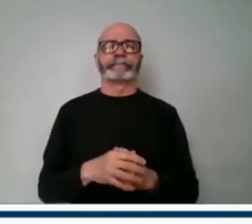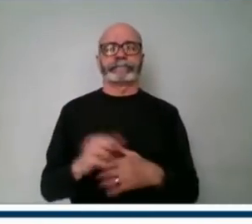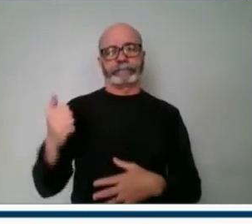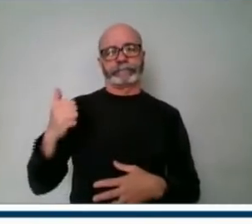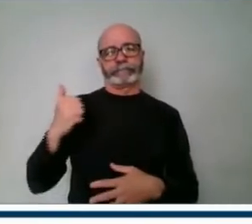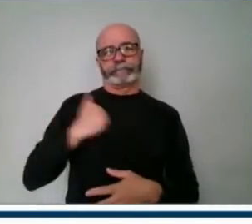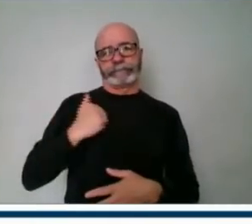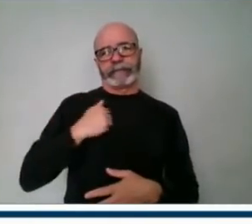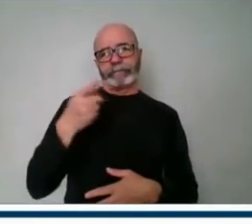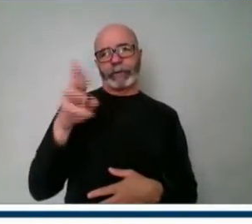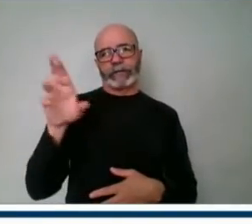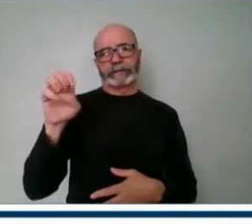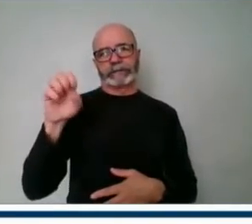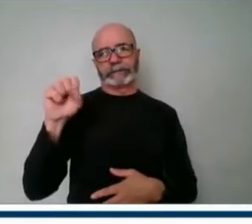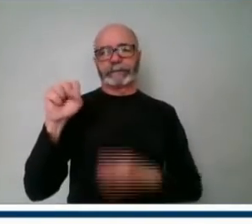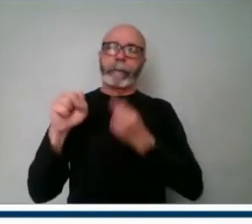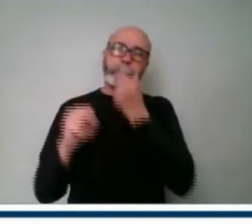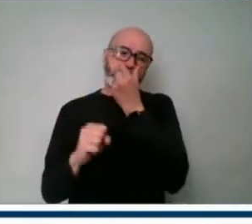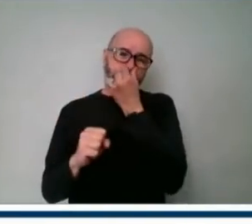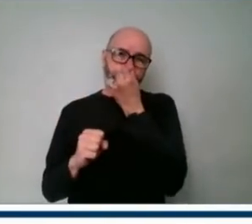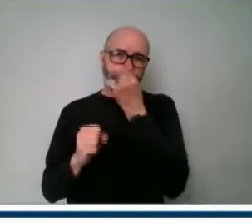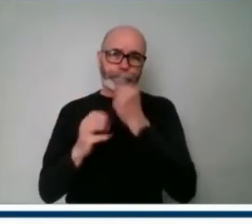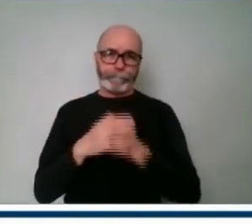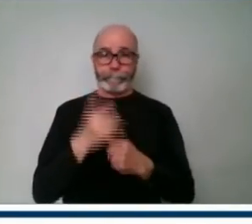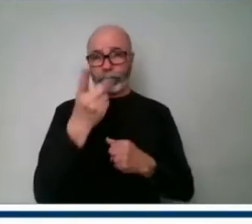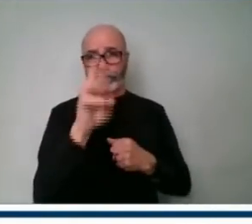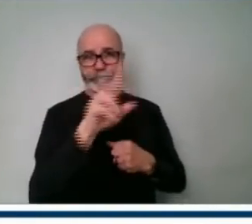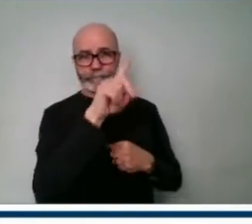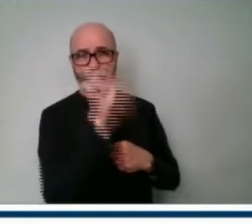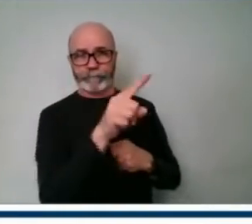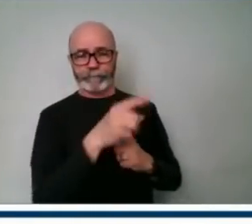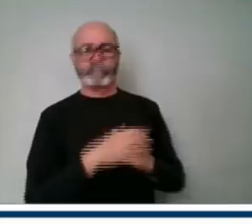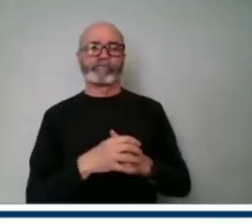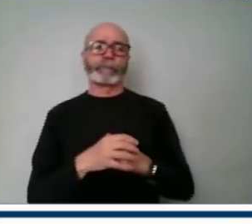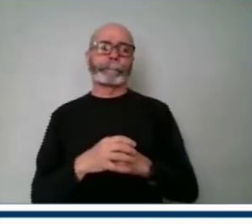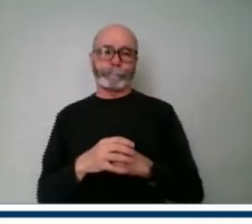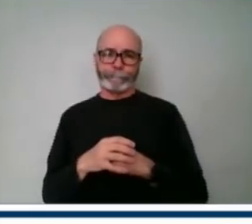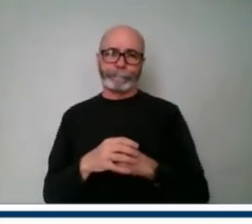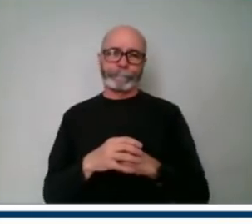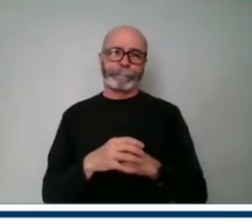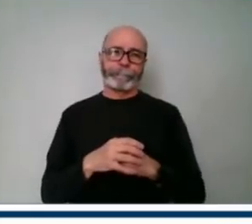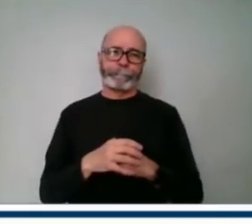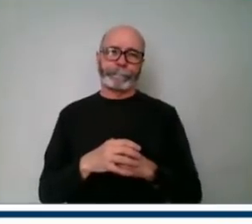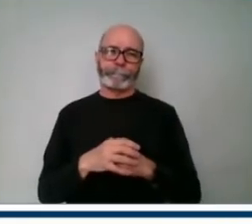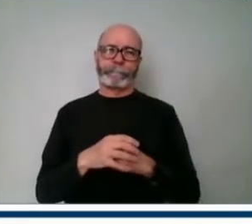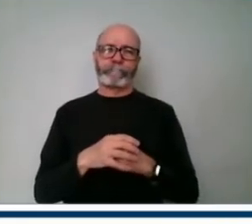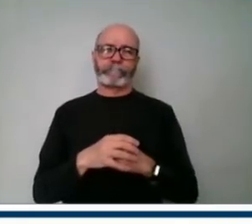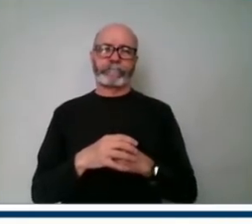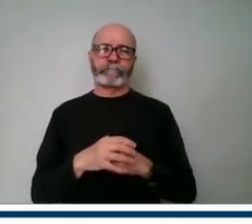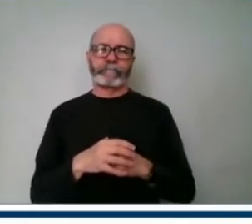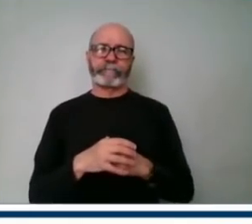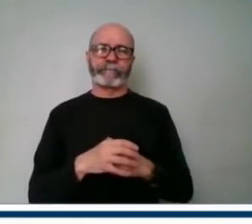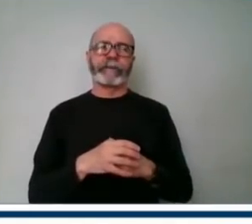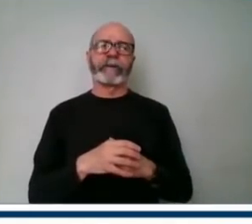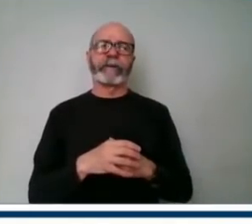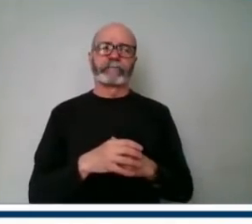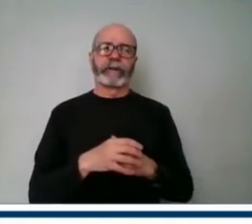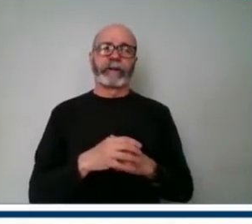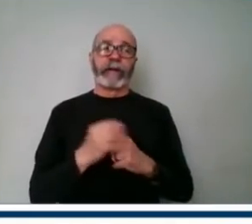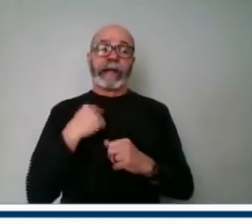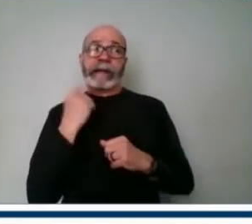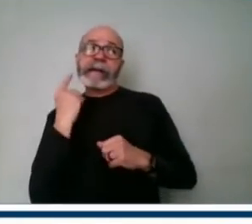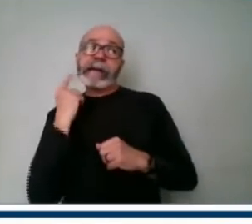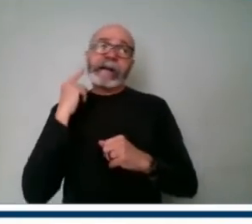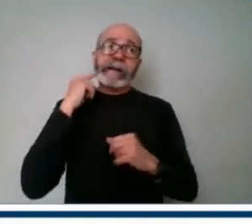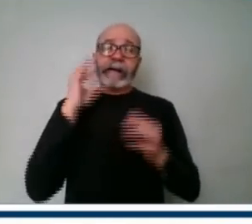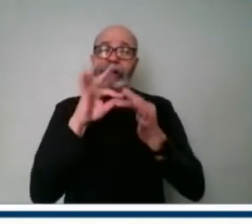Strang. I'm wondering, we're starting to hear, we're not starting, but we've been hearing for some while now about this third wave that's variant-driven, especially